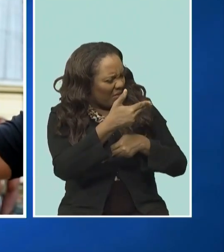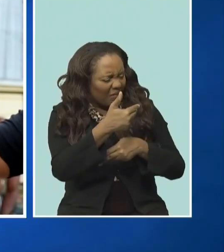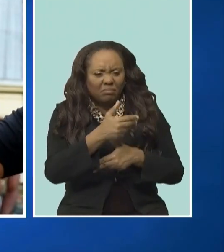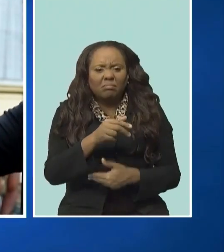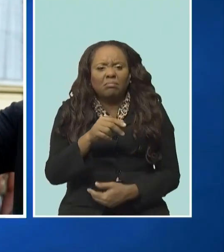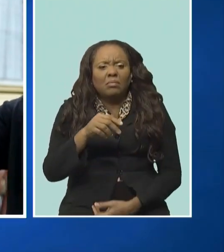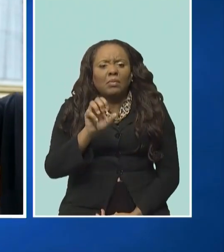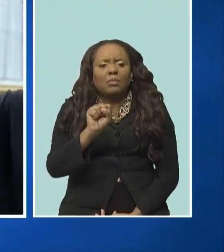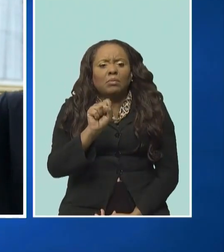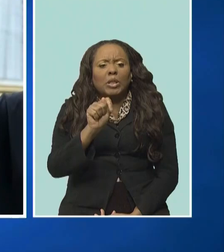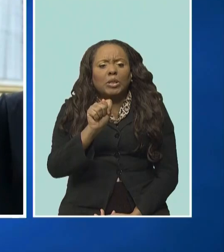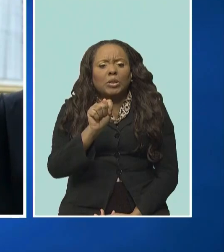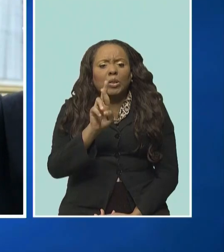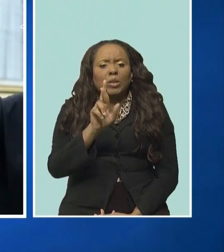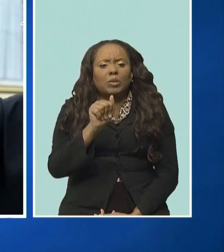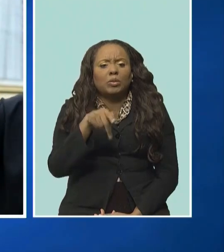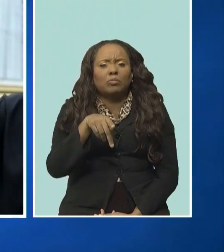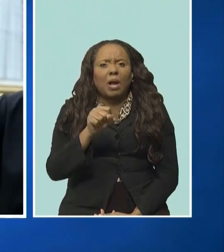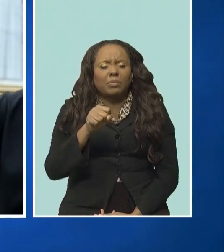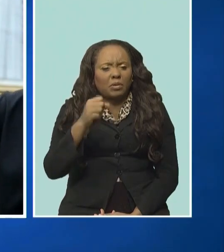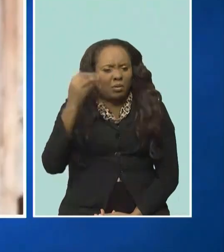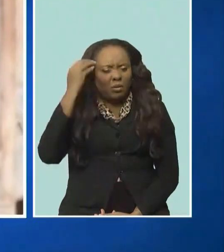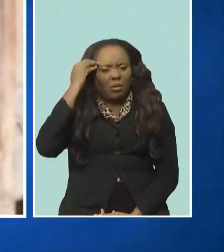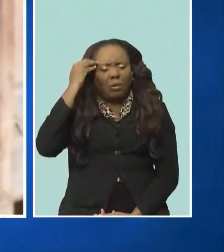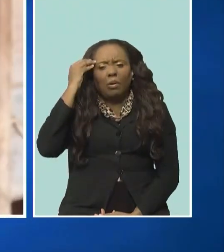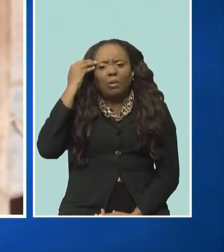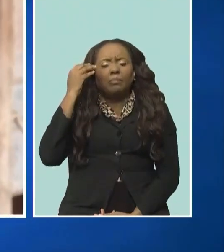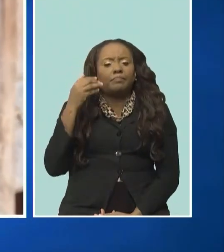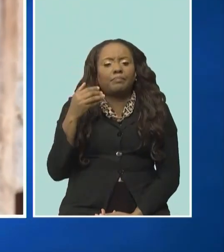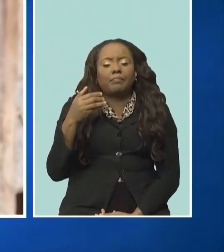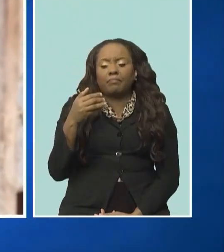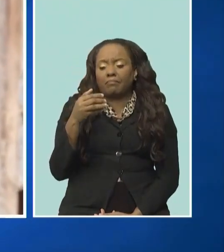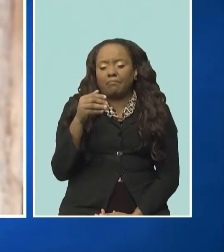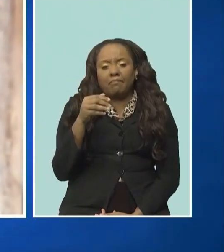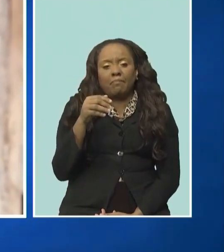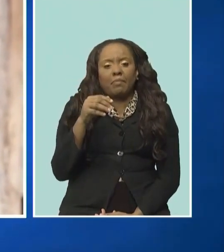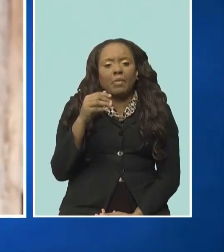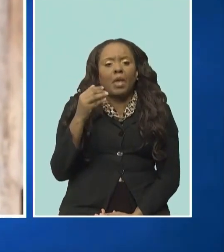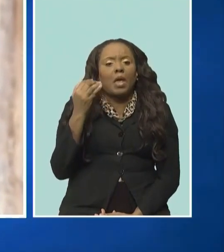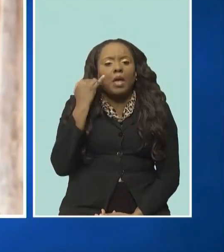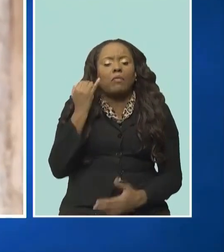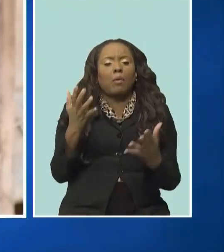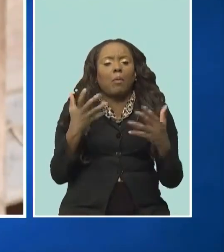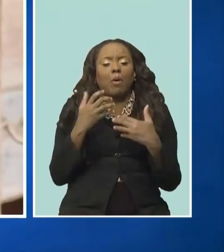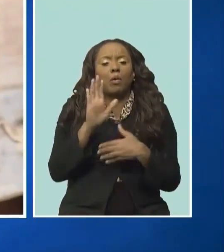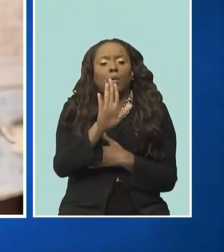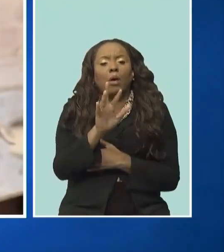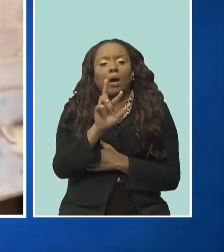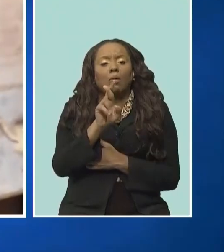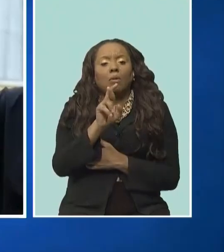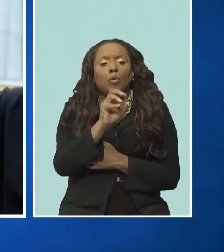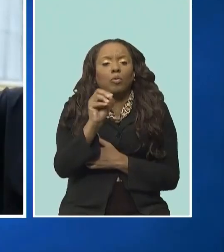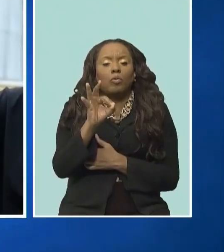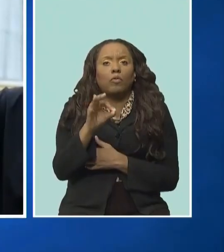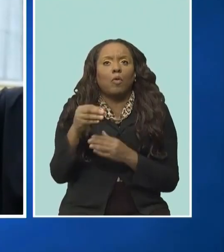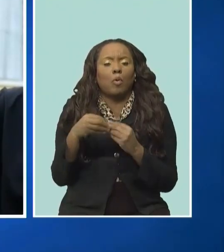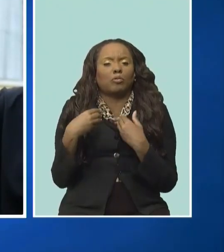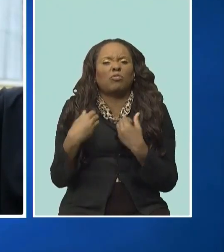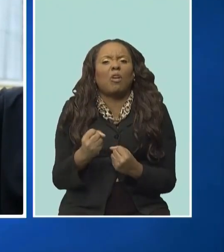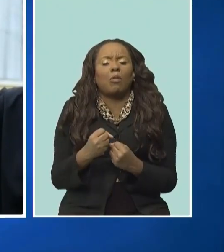and those things, so that we, rather than having to come to a disaster, we want to be able to